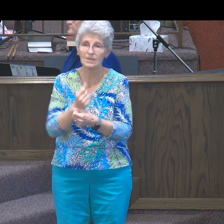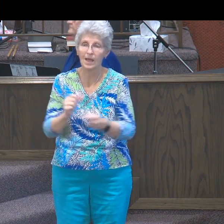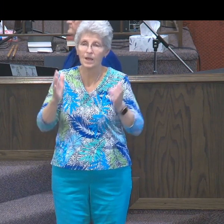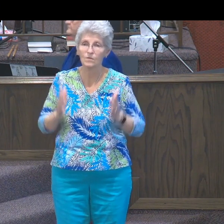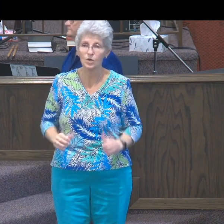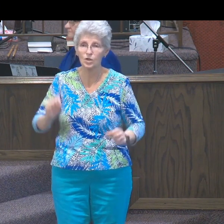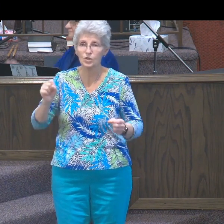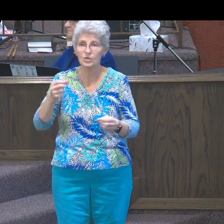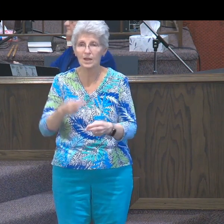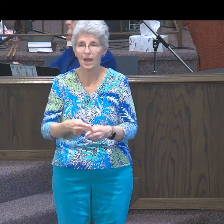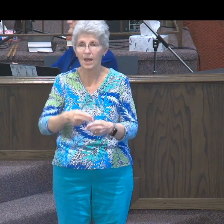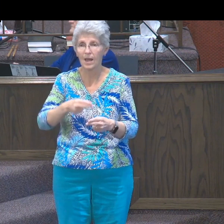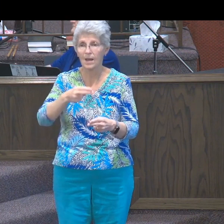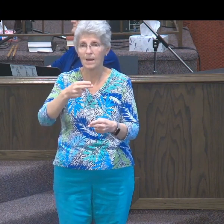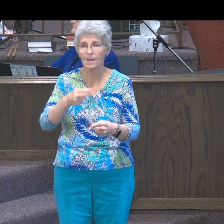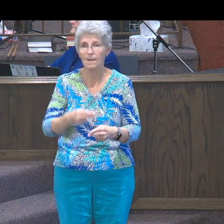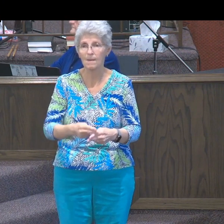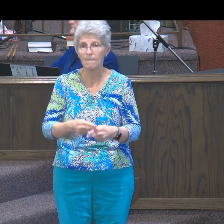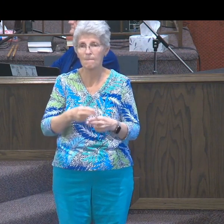my Savior's